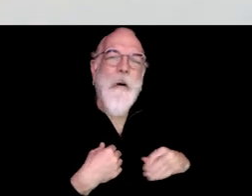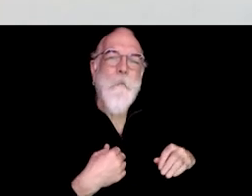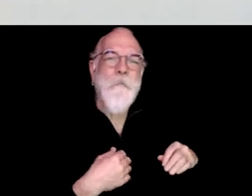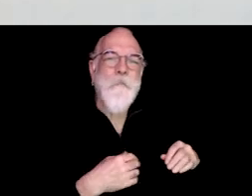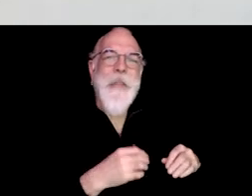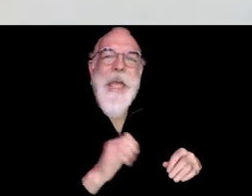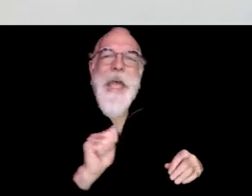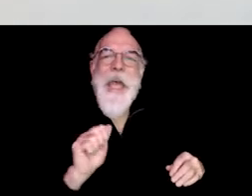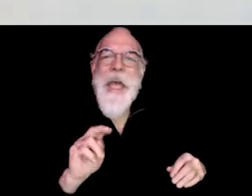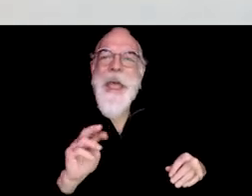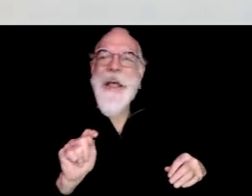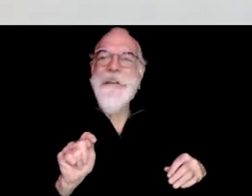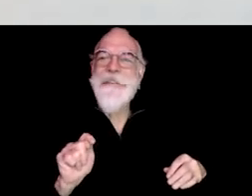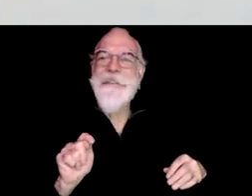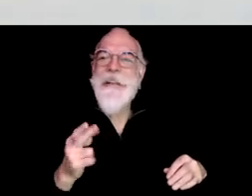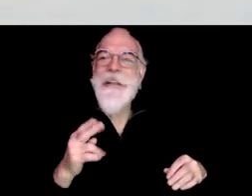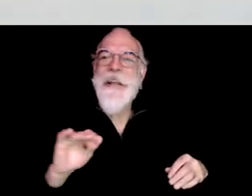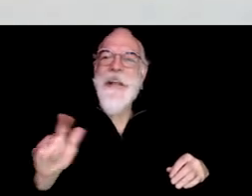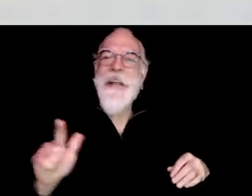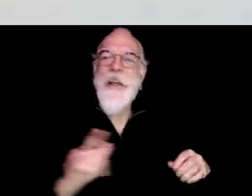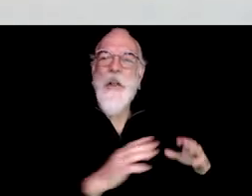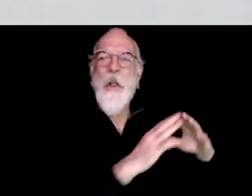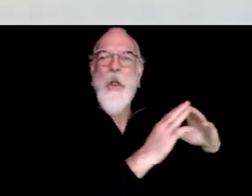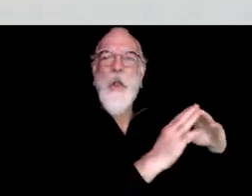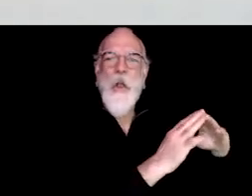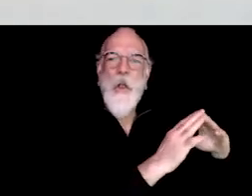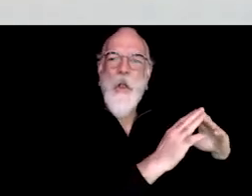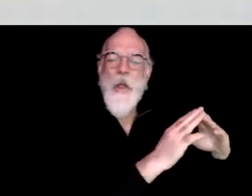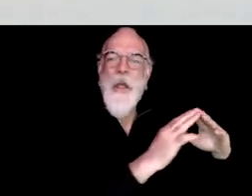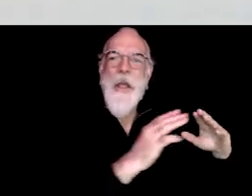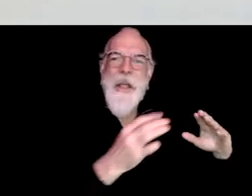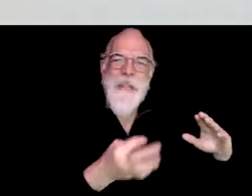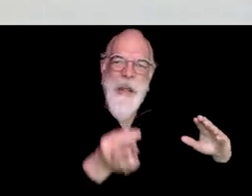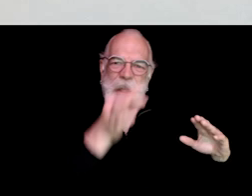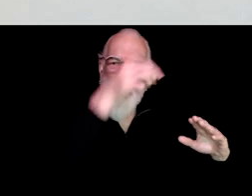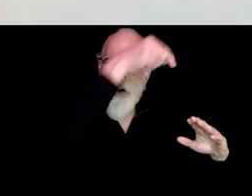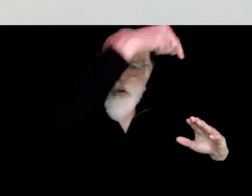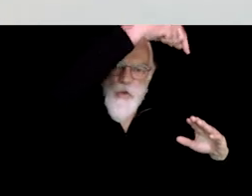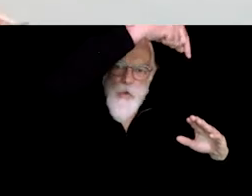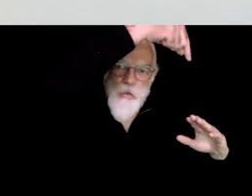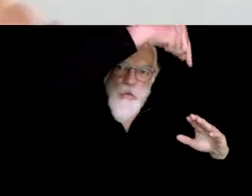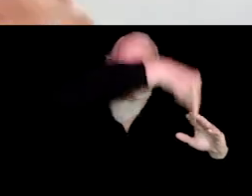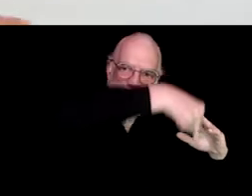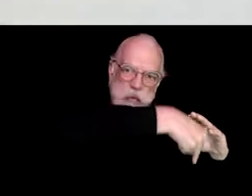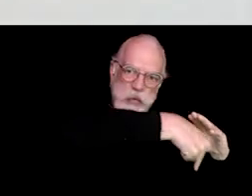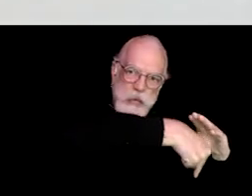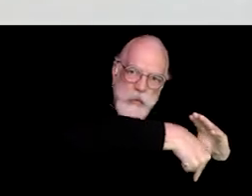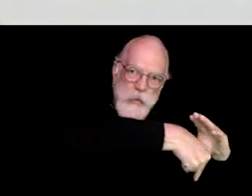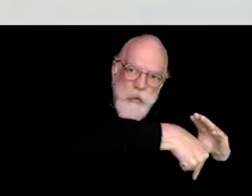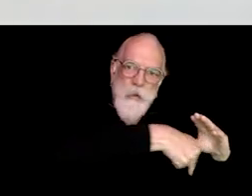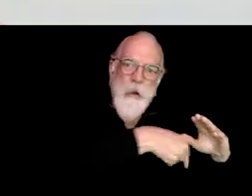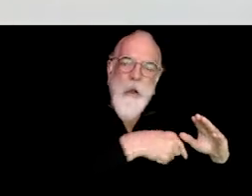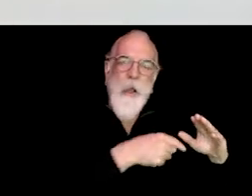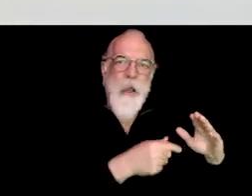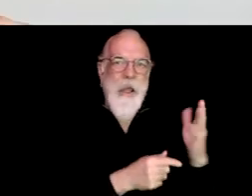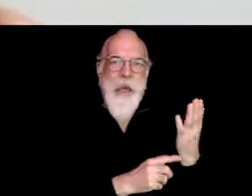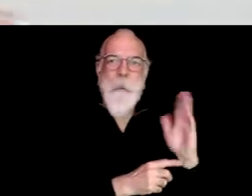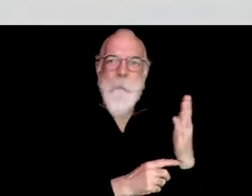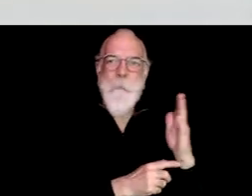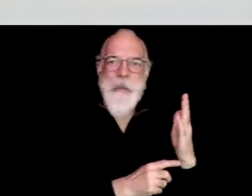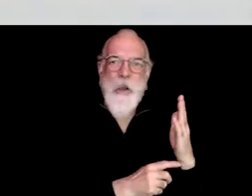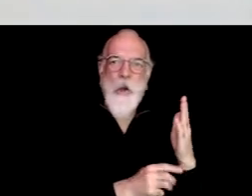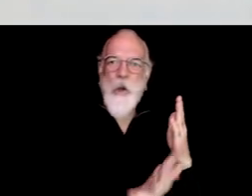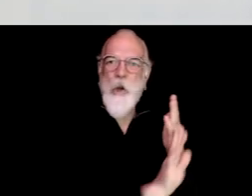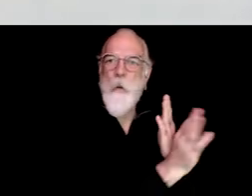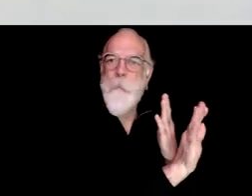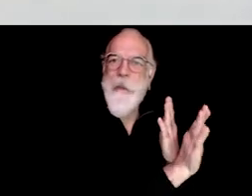they couldn't communicate, I think, if I'm understanding correctly, but that they made a mirror image of